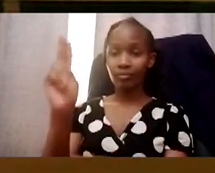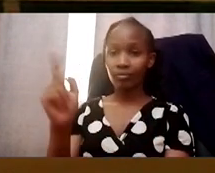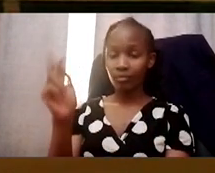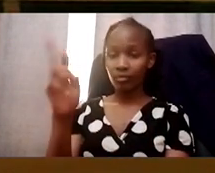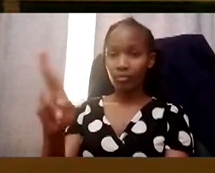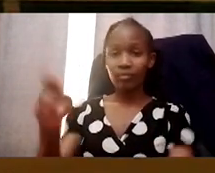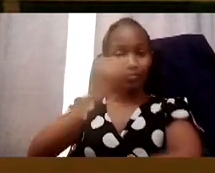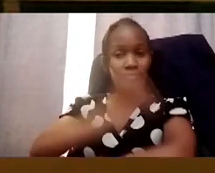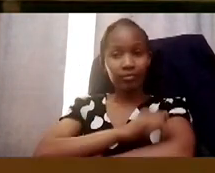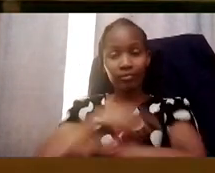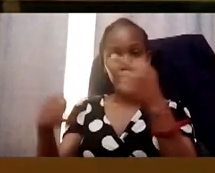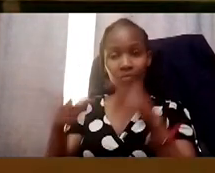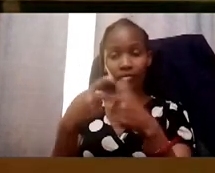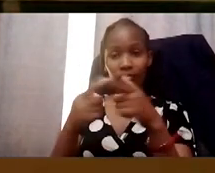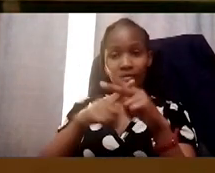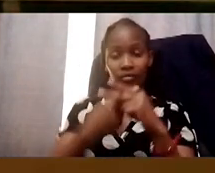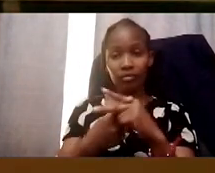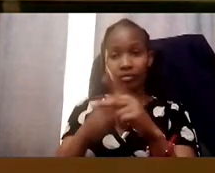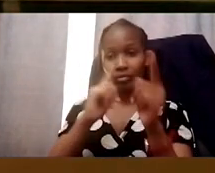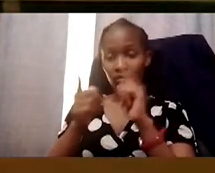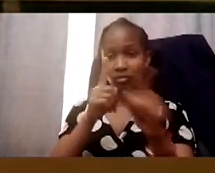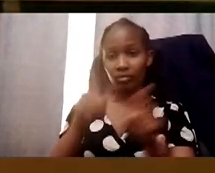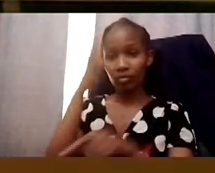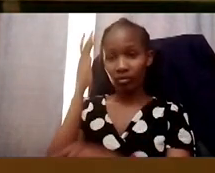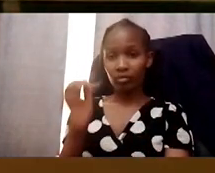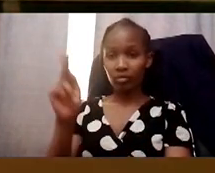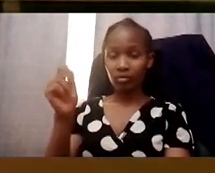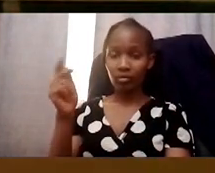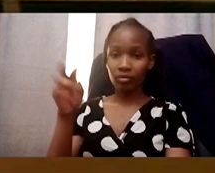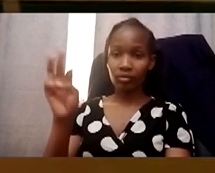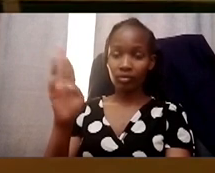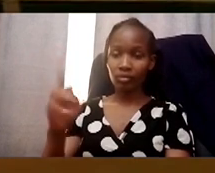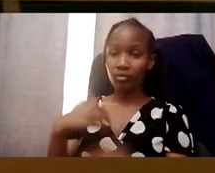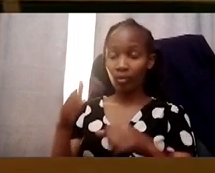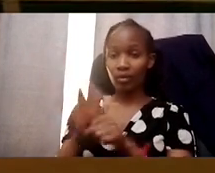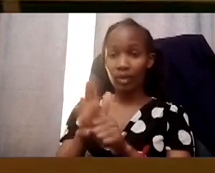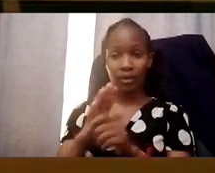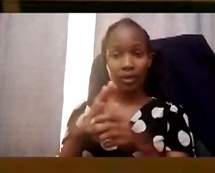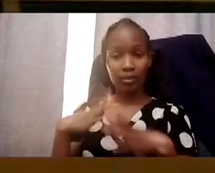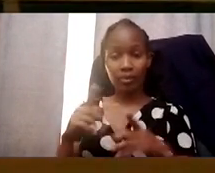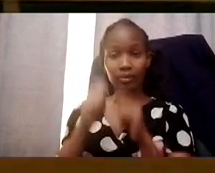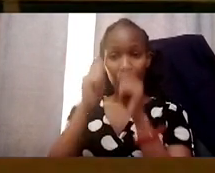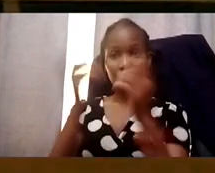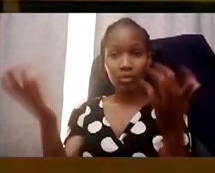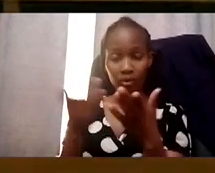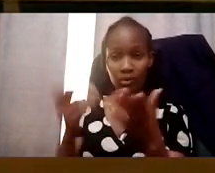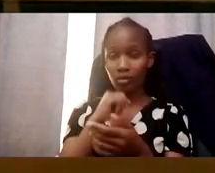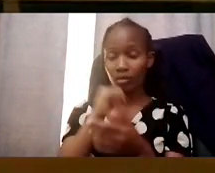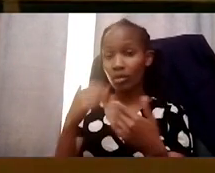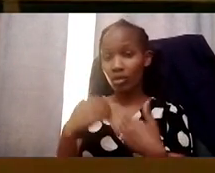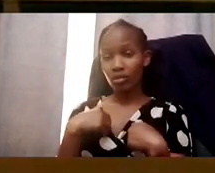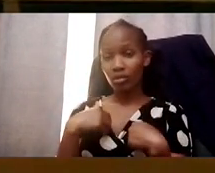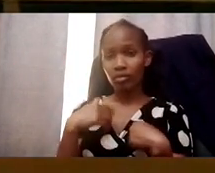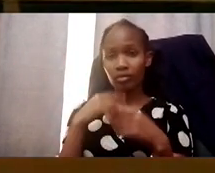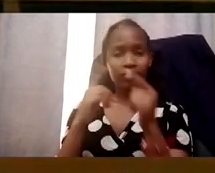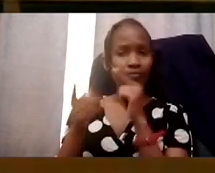other activities. Because in Kakuma, we have so many talented people whereby they don't have only that chance of getting an opportunity,